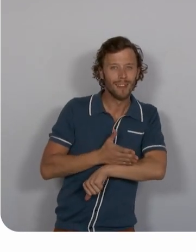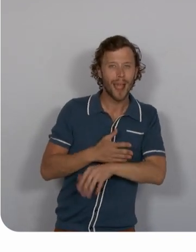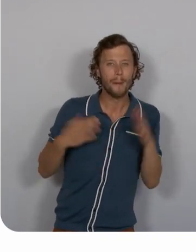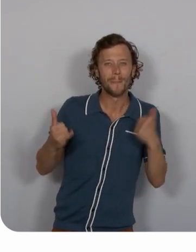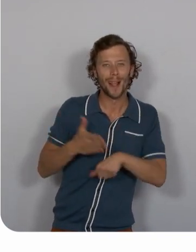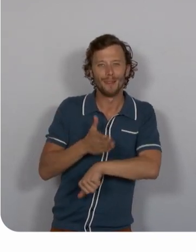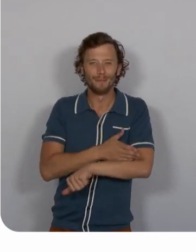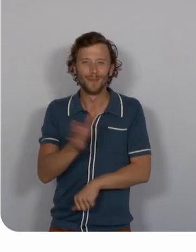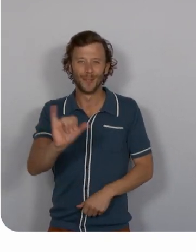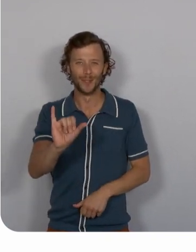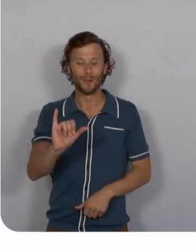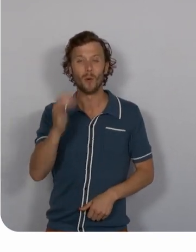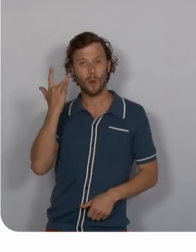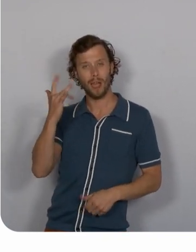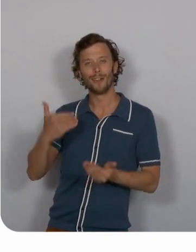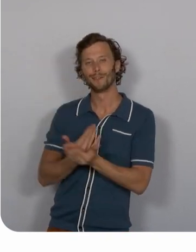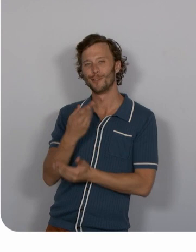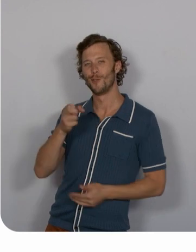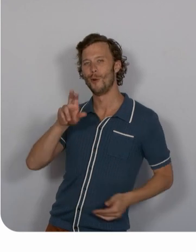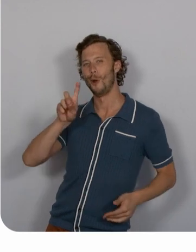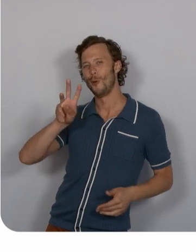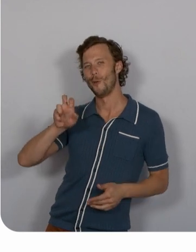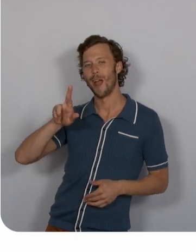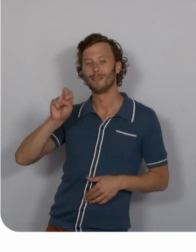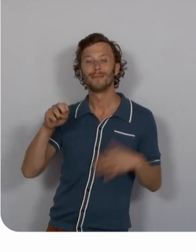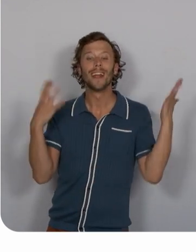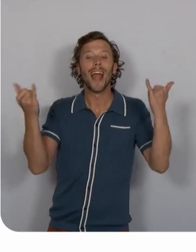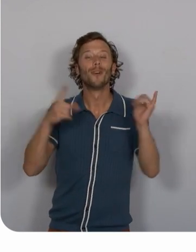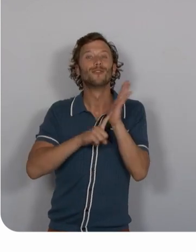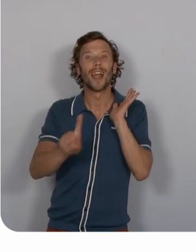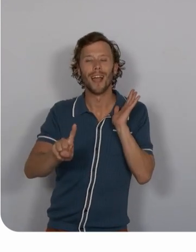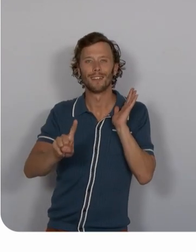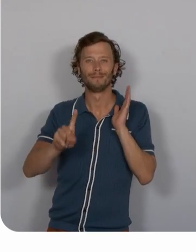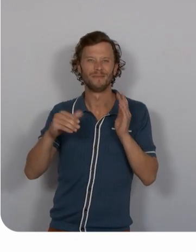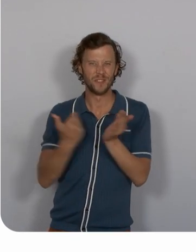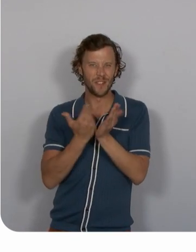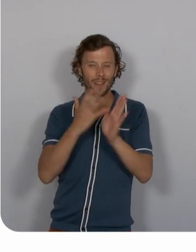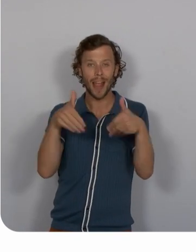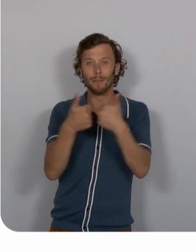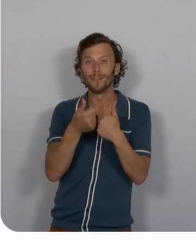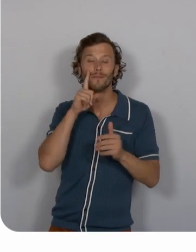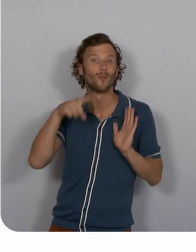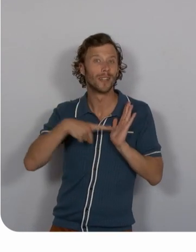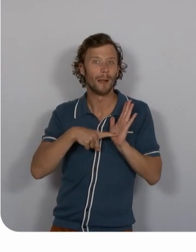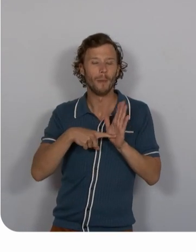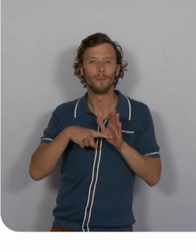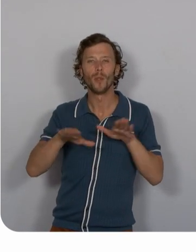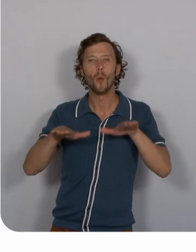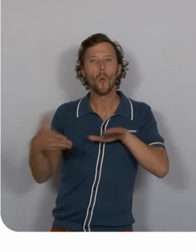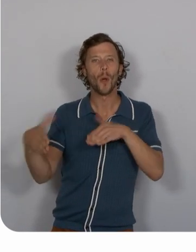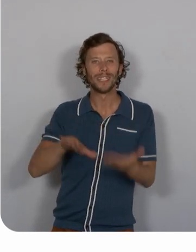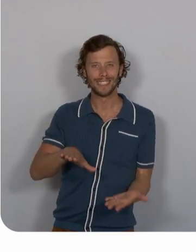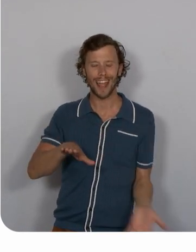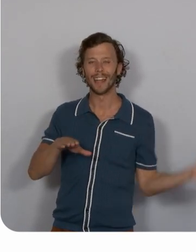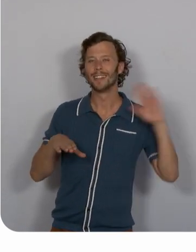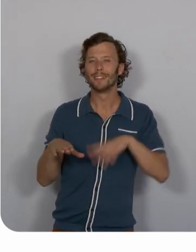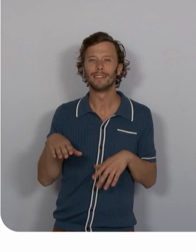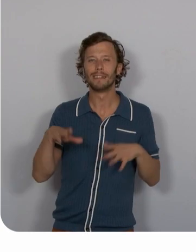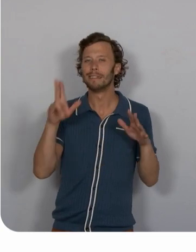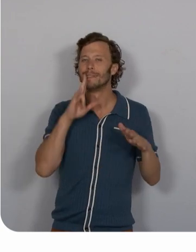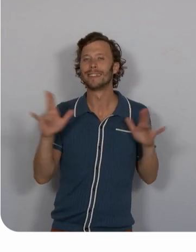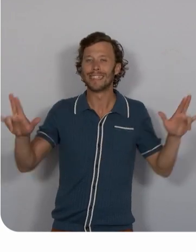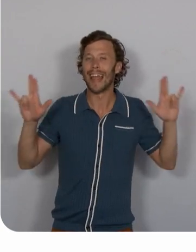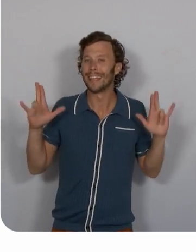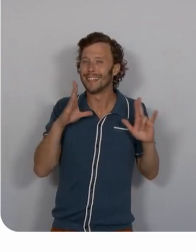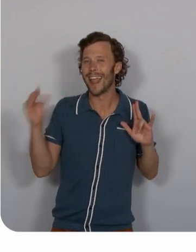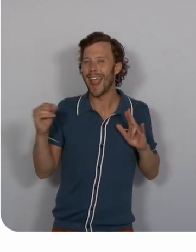check out some games. Take a look here at The Walking Dead, Saints and Sinners. You can see how Skydance